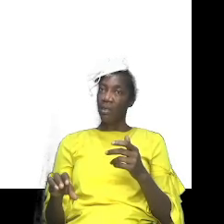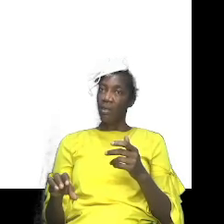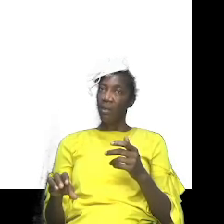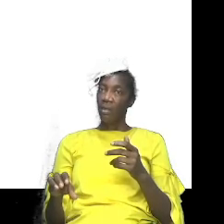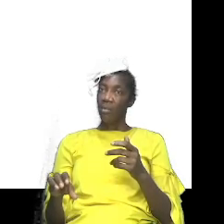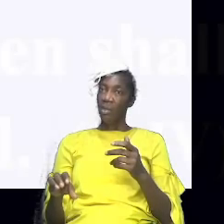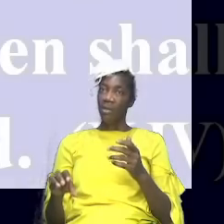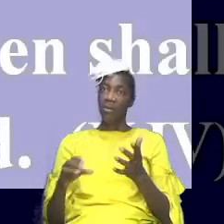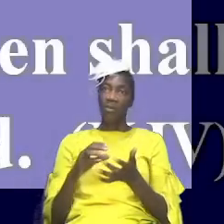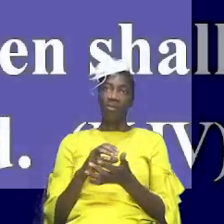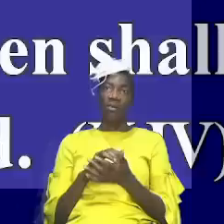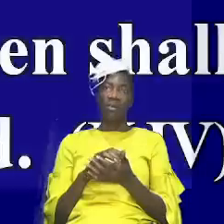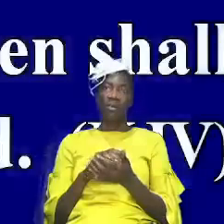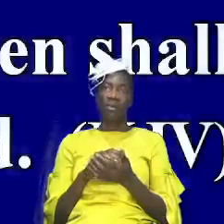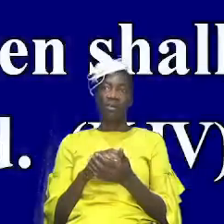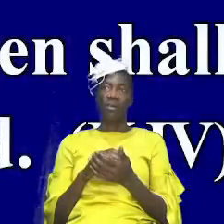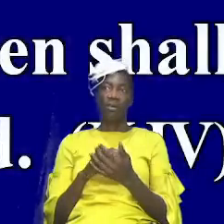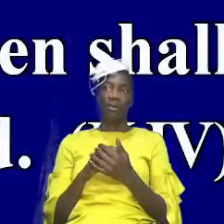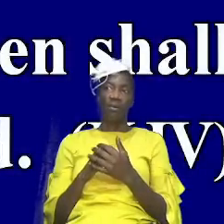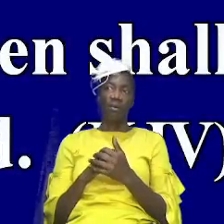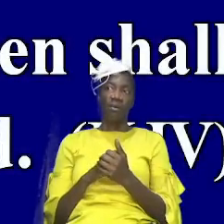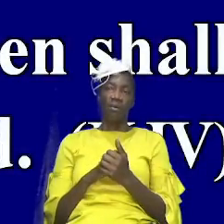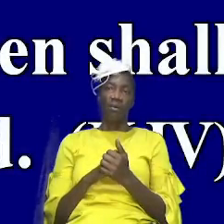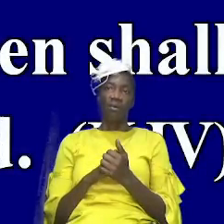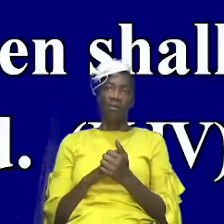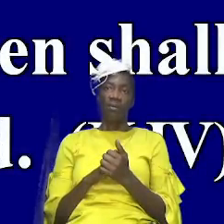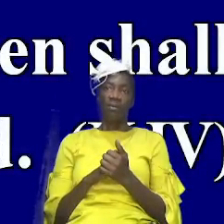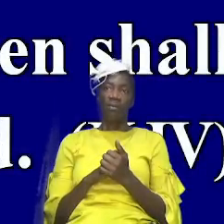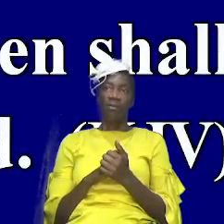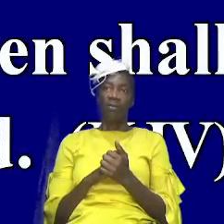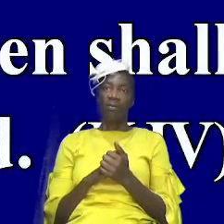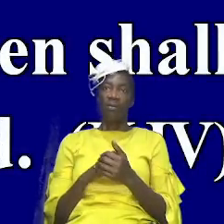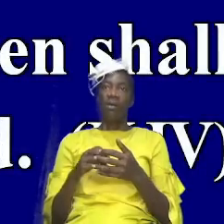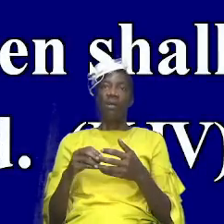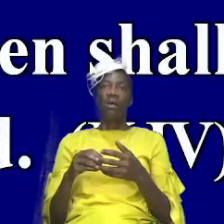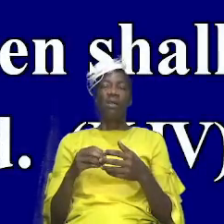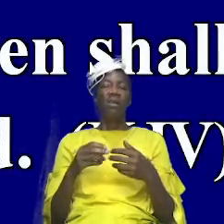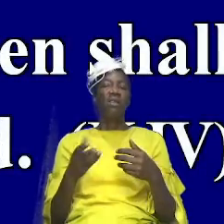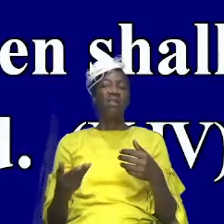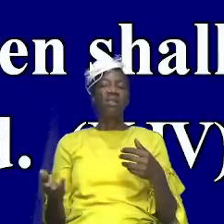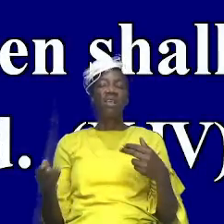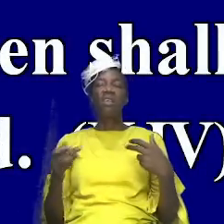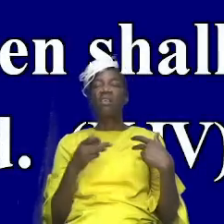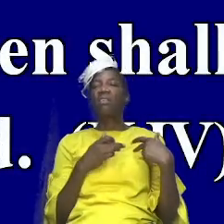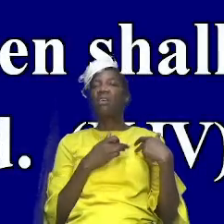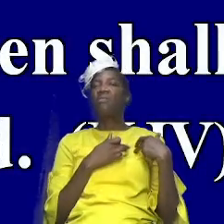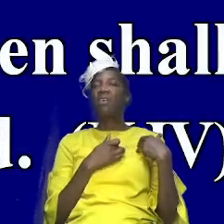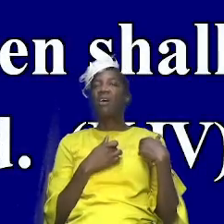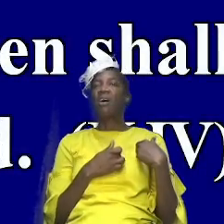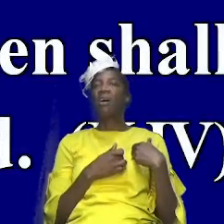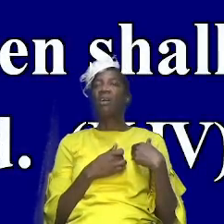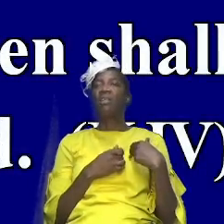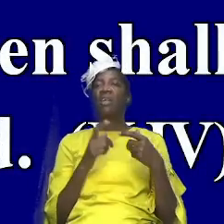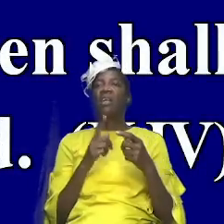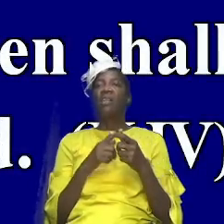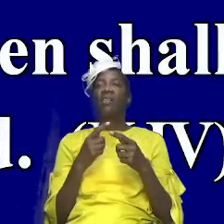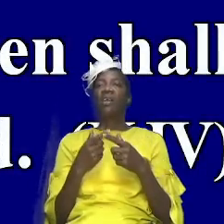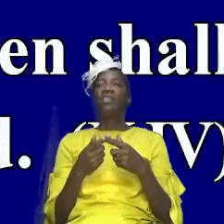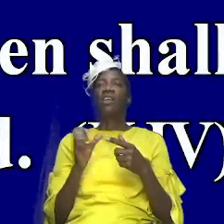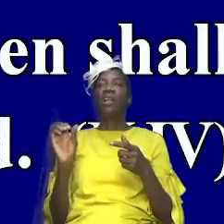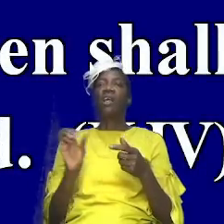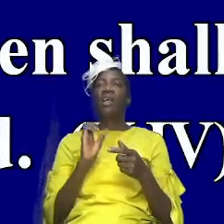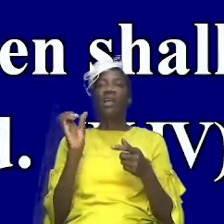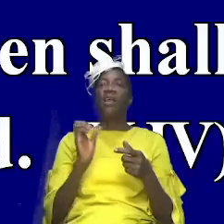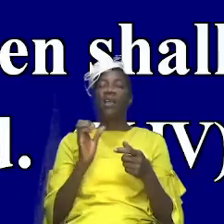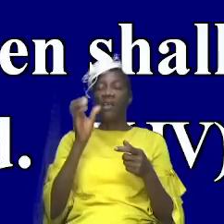says that he will make manifest and the counsels of the heart. And then, know that, look at the last part. Then shall every